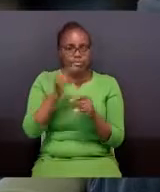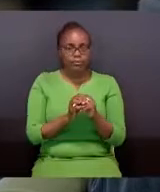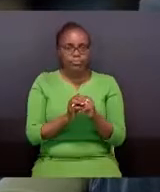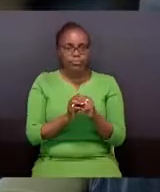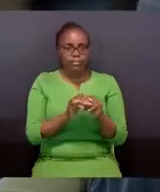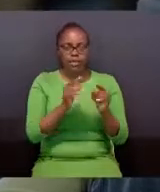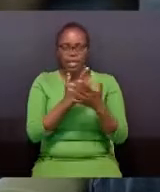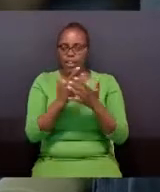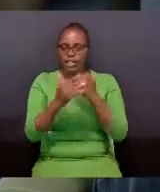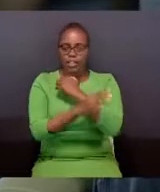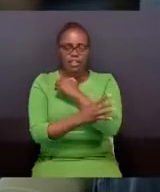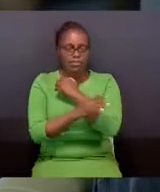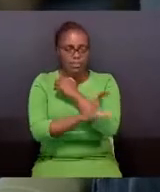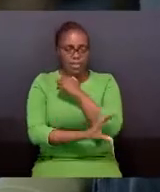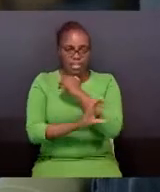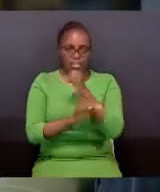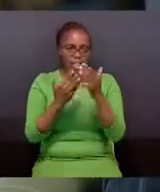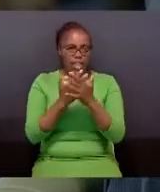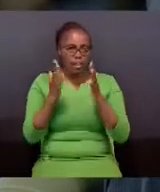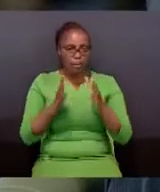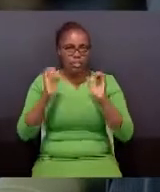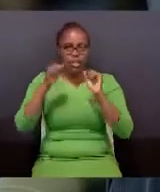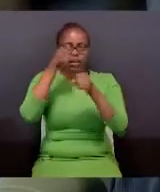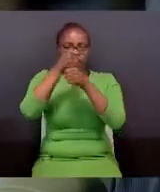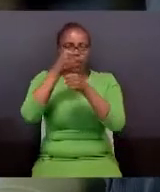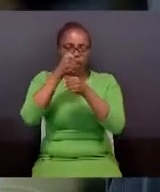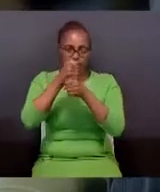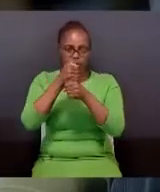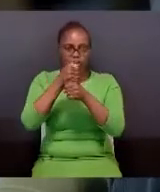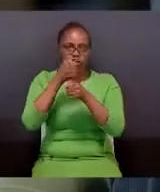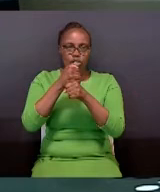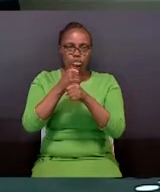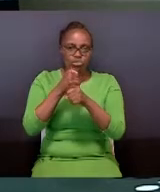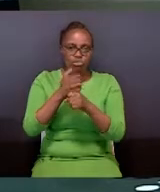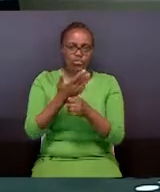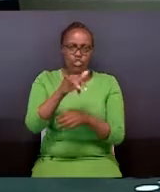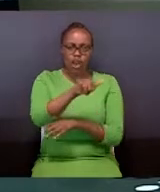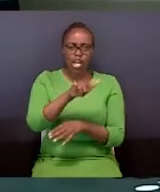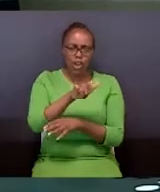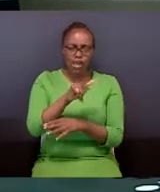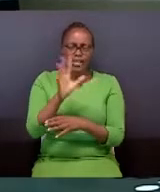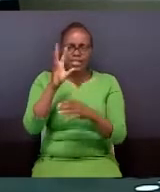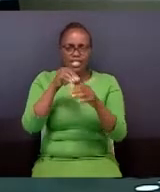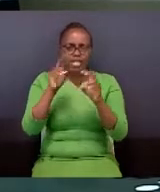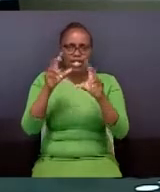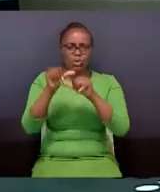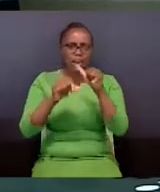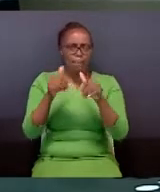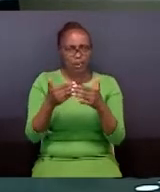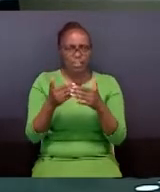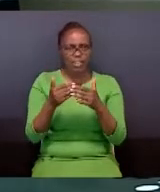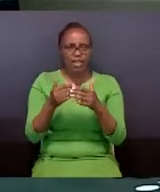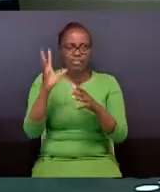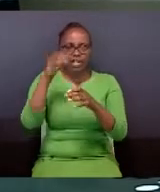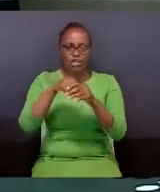Any country, anybody can work on encouraging investments. Sorry, to localize especially the investment, particularly. Okay,